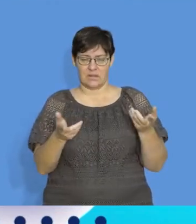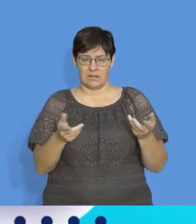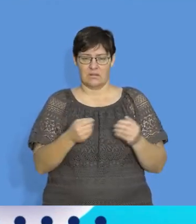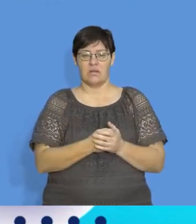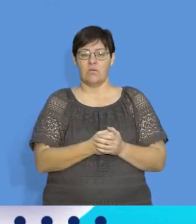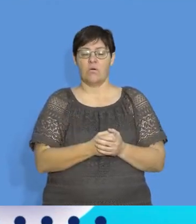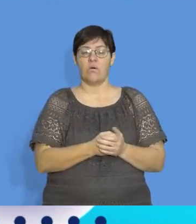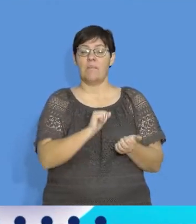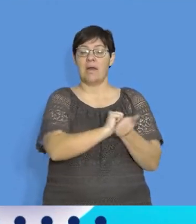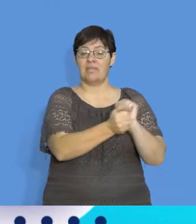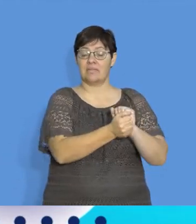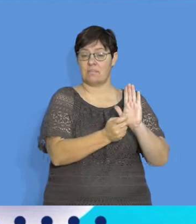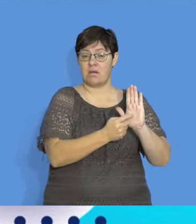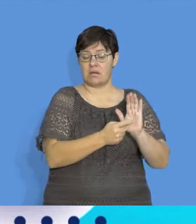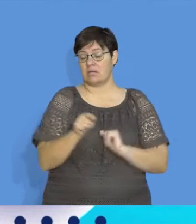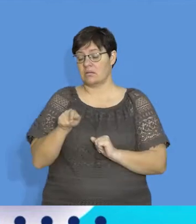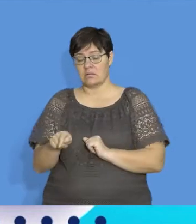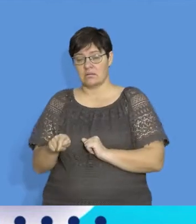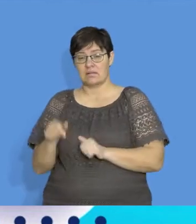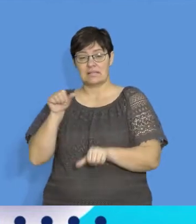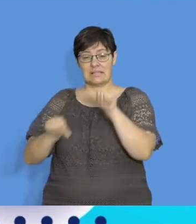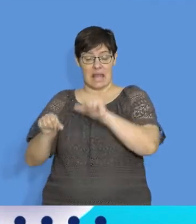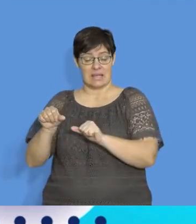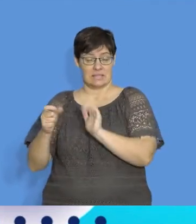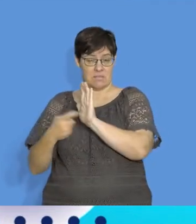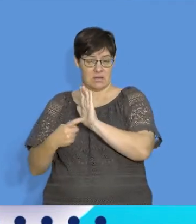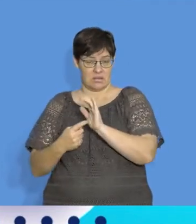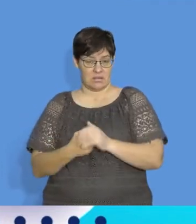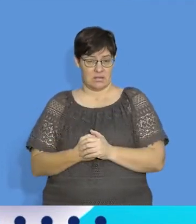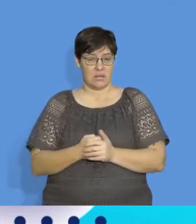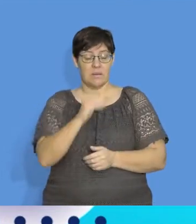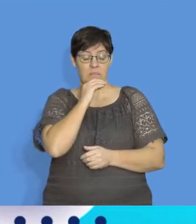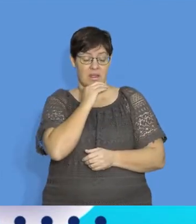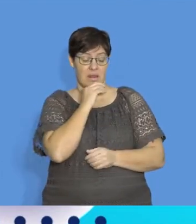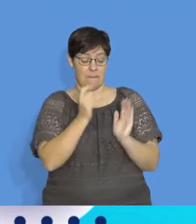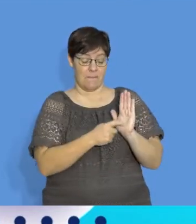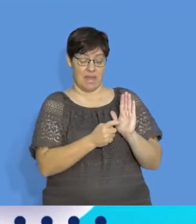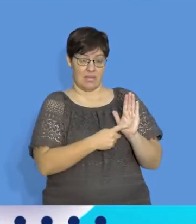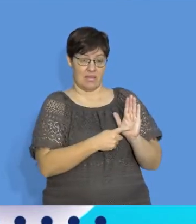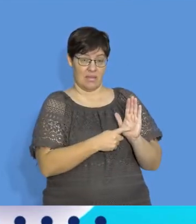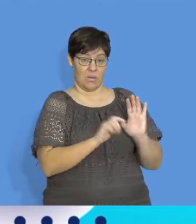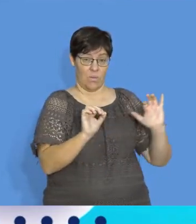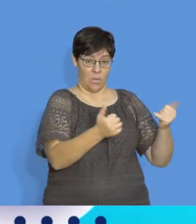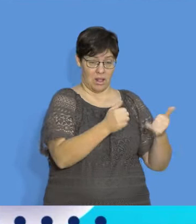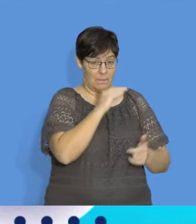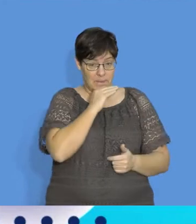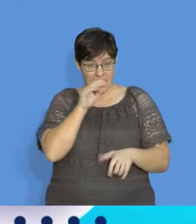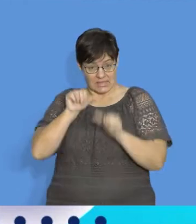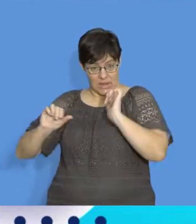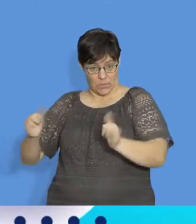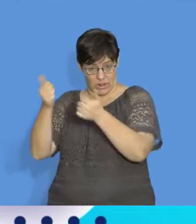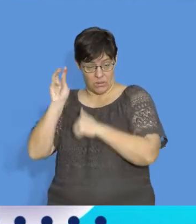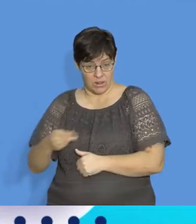about your maths marks and science marks. Does it mean if I get a good maths mark, I'll do well in